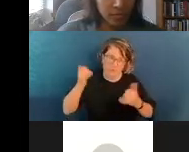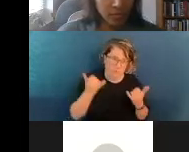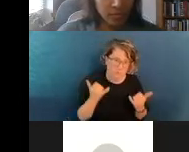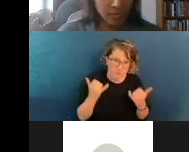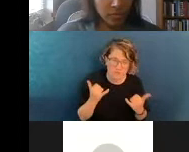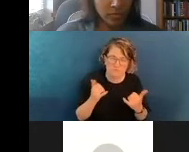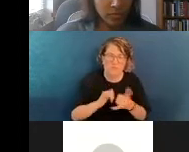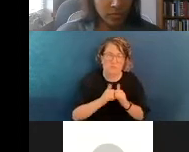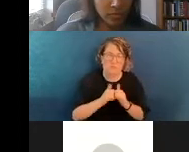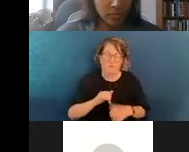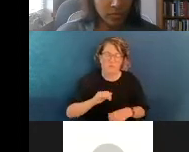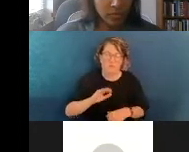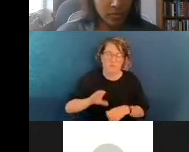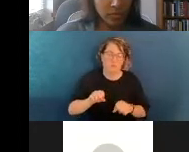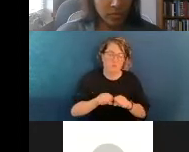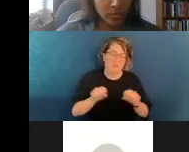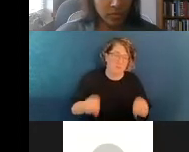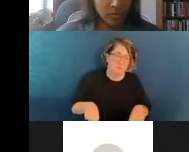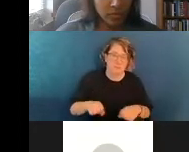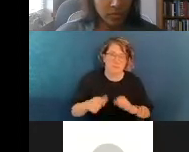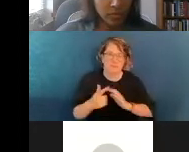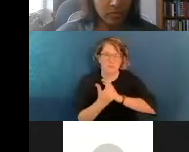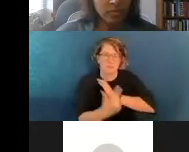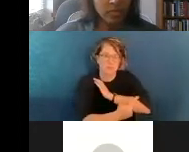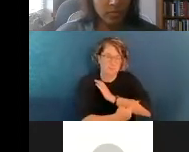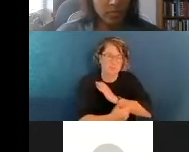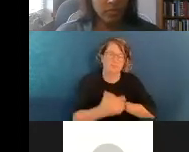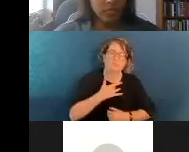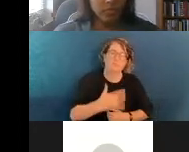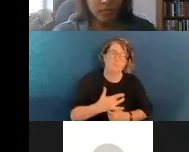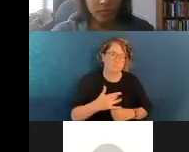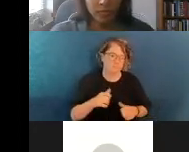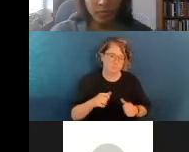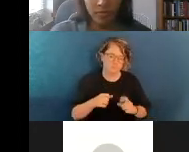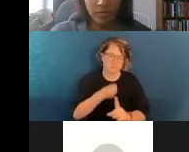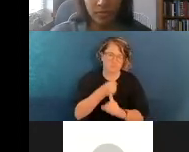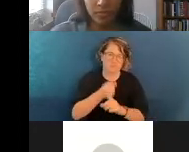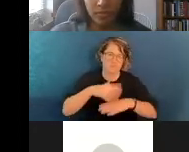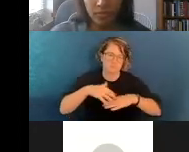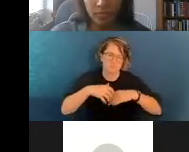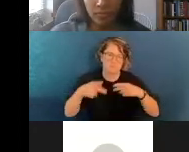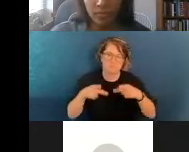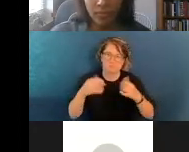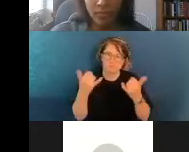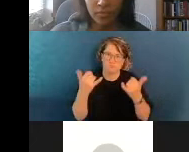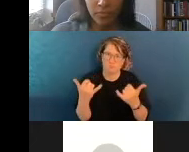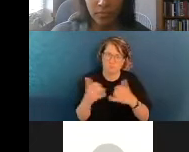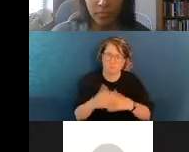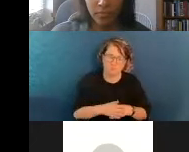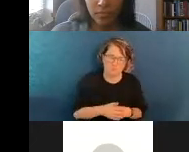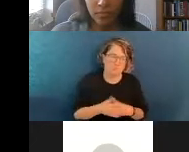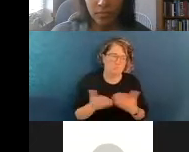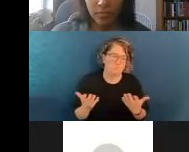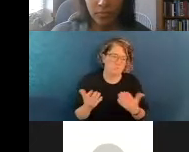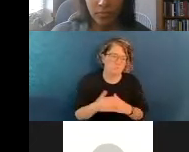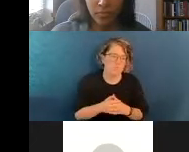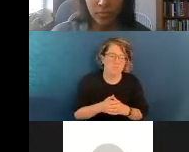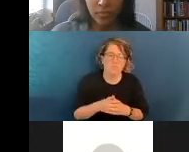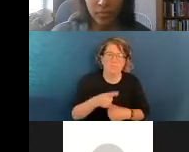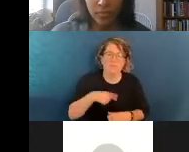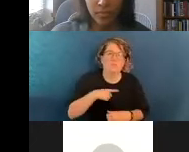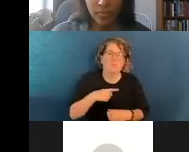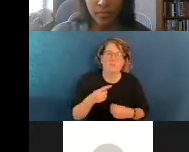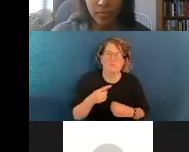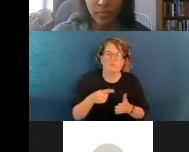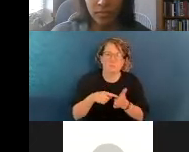and legislation continue to impact Indigenous people's health in the present day. So we discuss things, present things like colonial